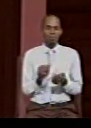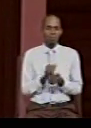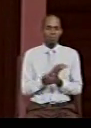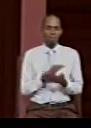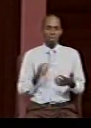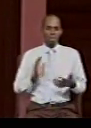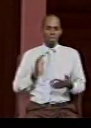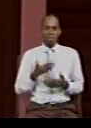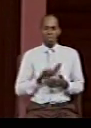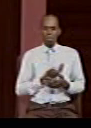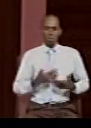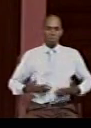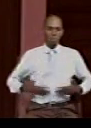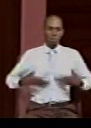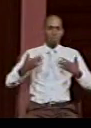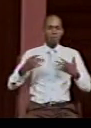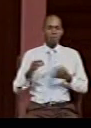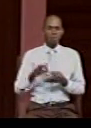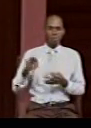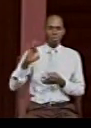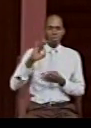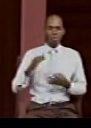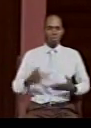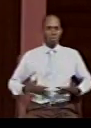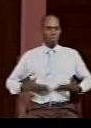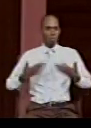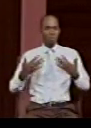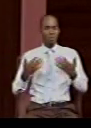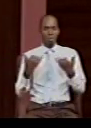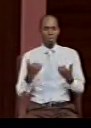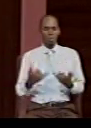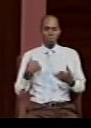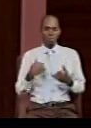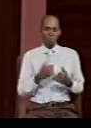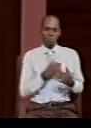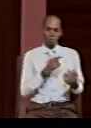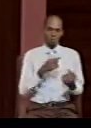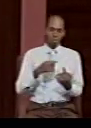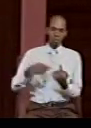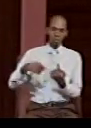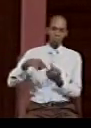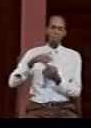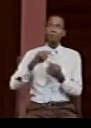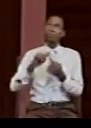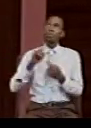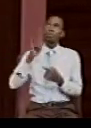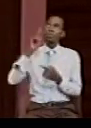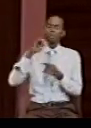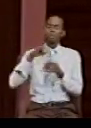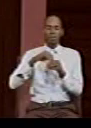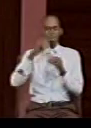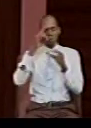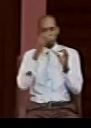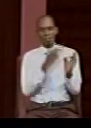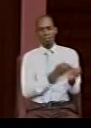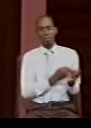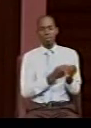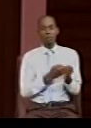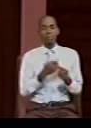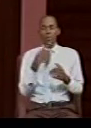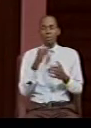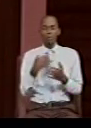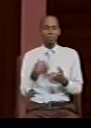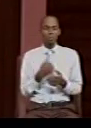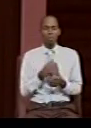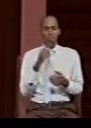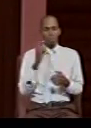deadened our spiritual life, now we turn to him in faith. But we must believe in his resurrection